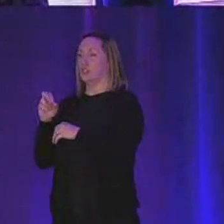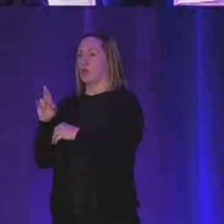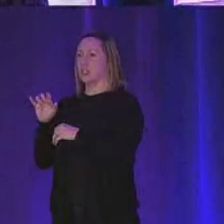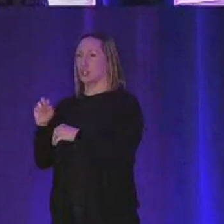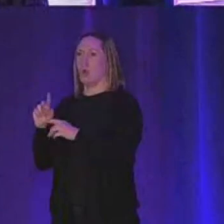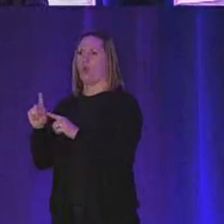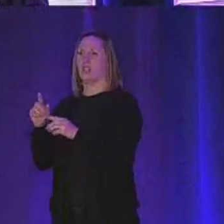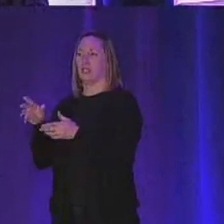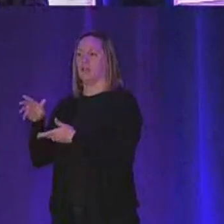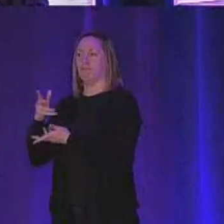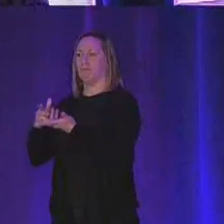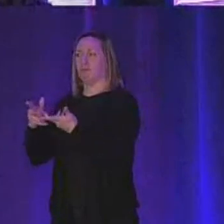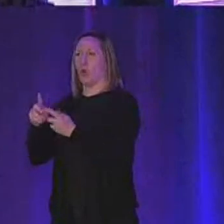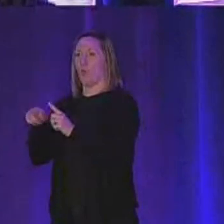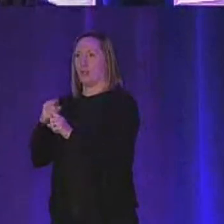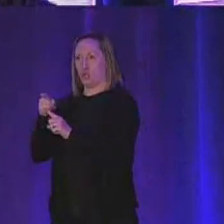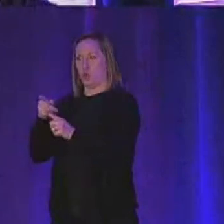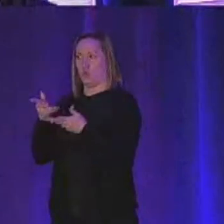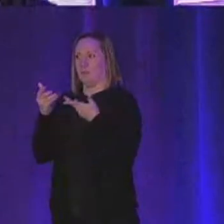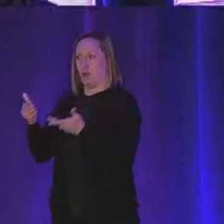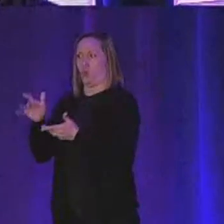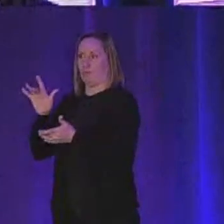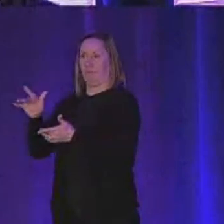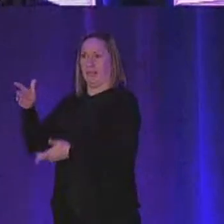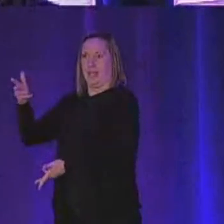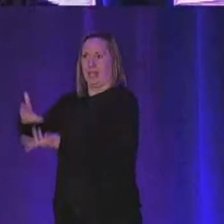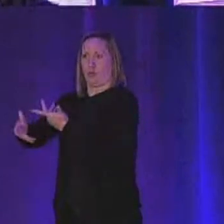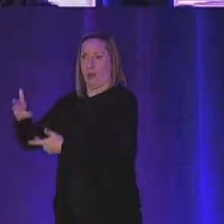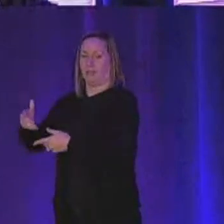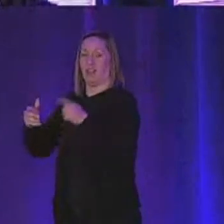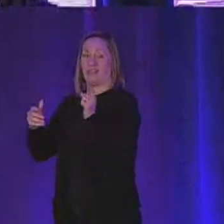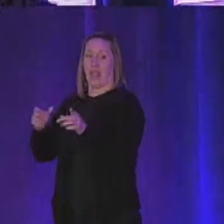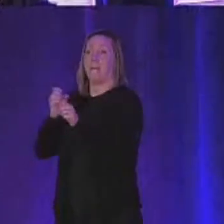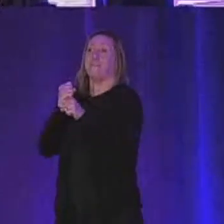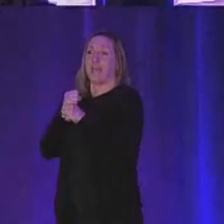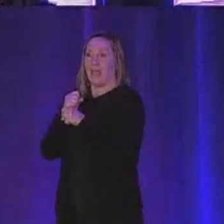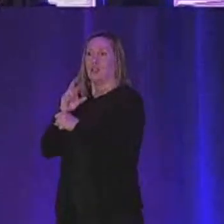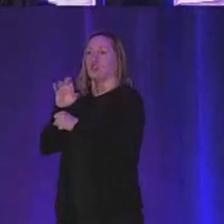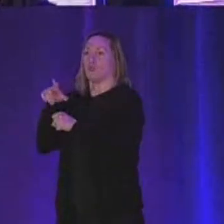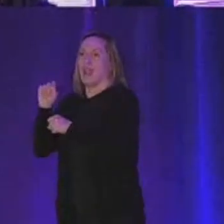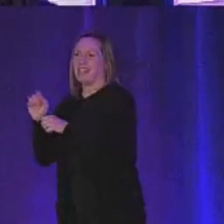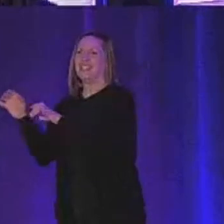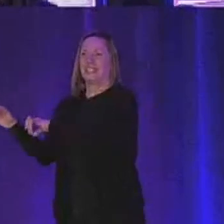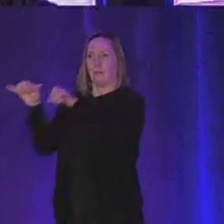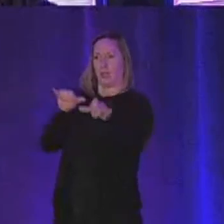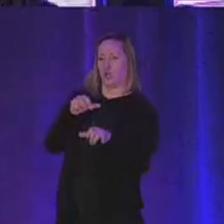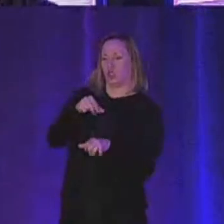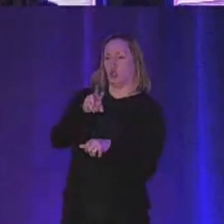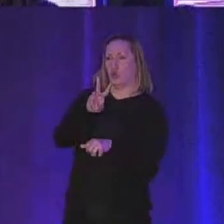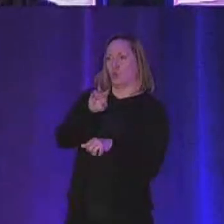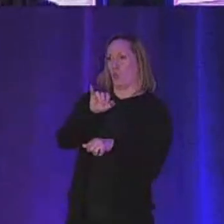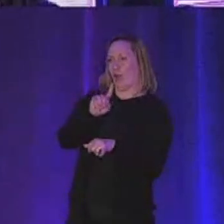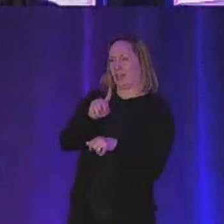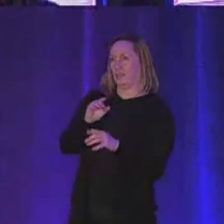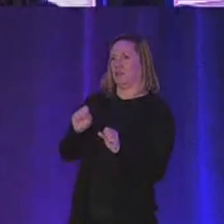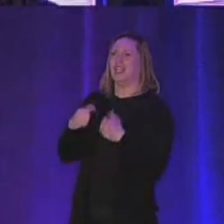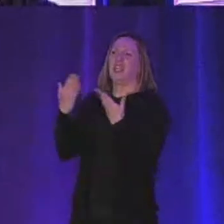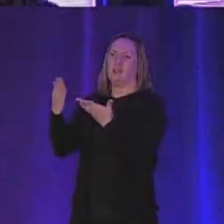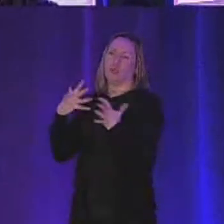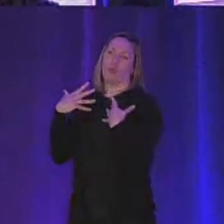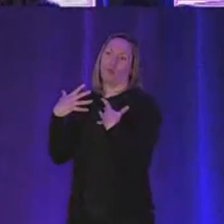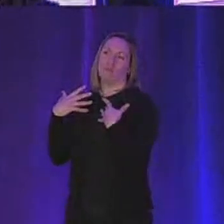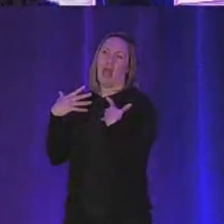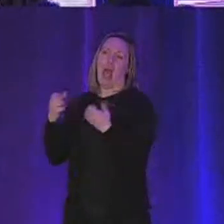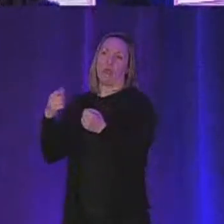when you go to interact with it. These two combined makes React similar to Quick in this way. That gives you those health benefits for developer health,